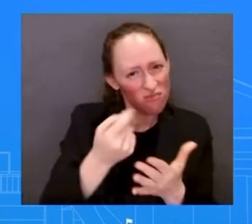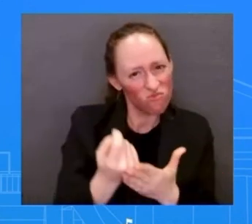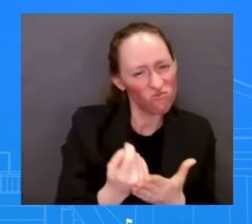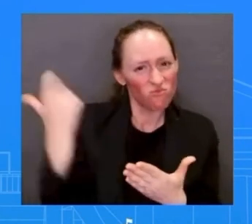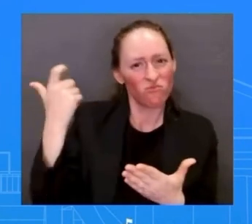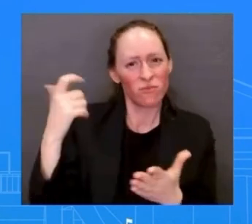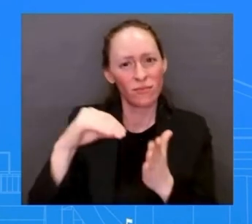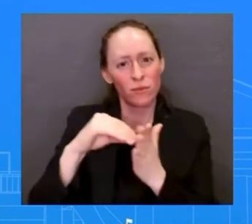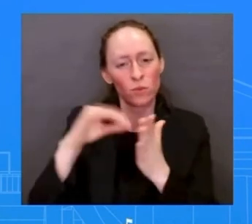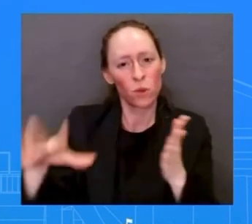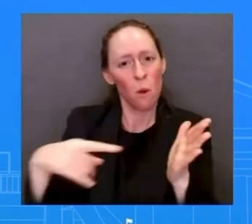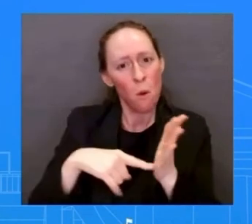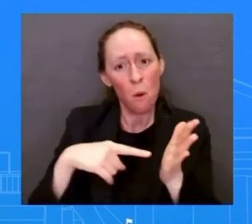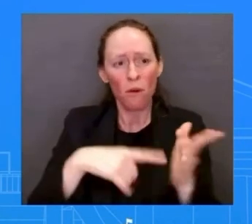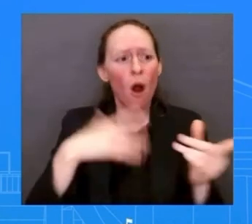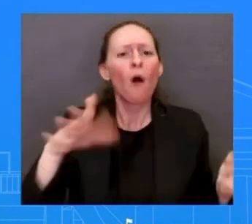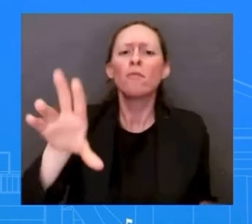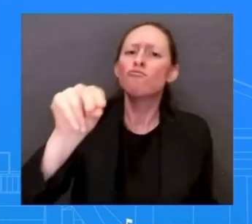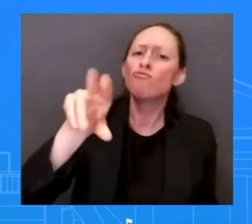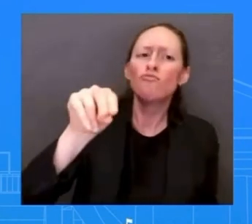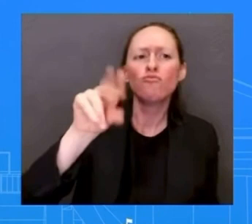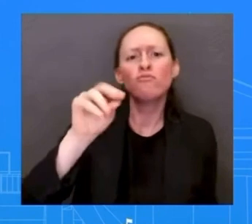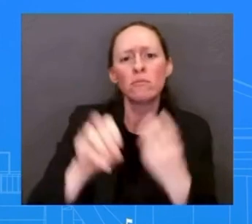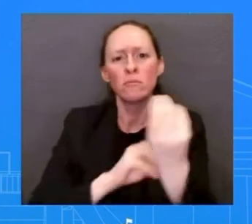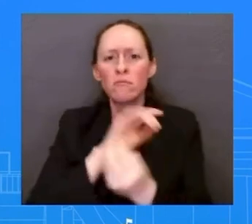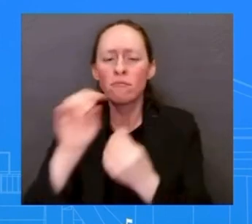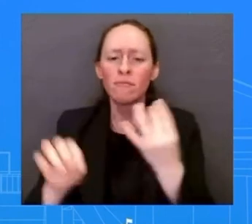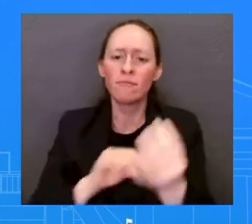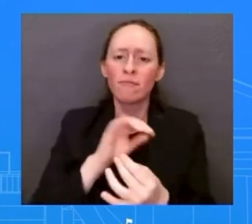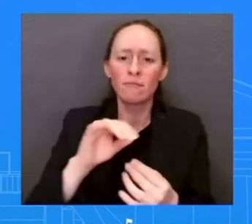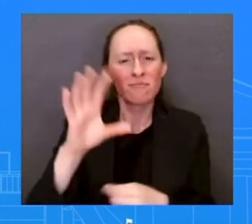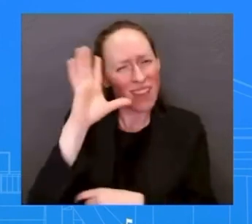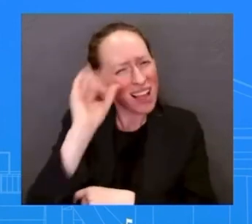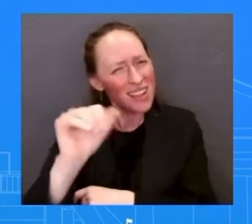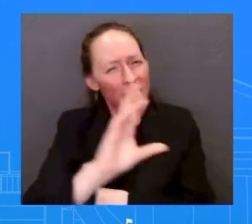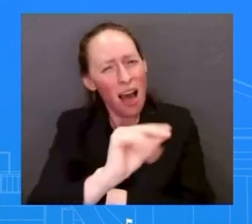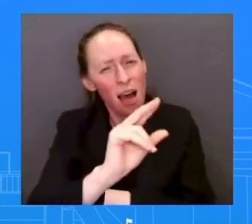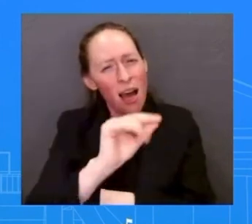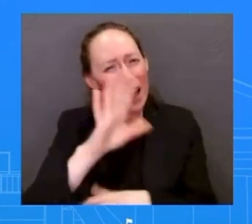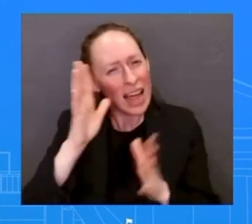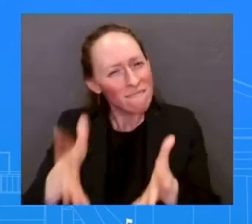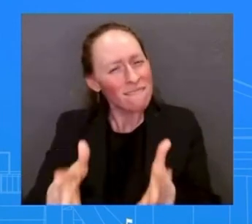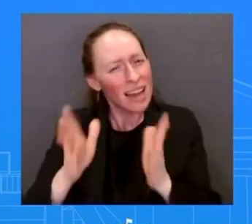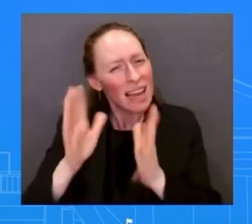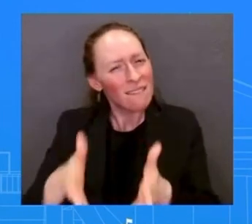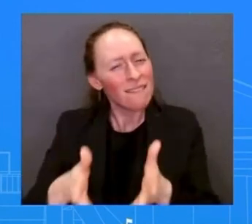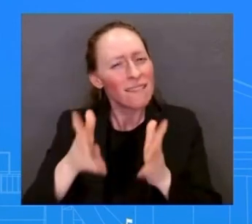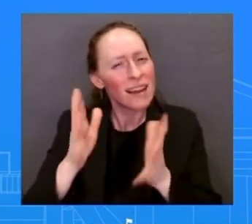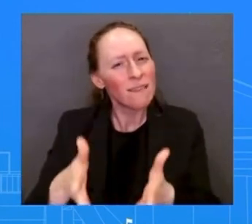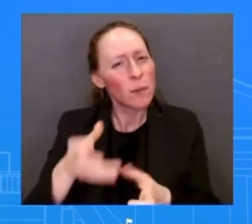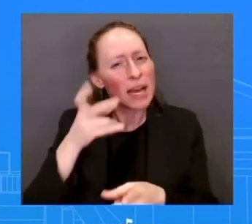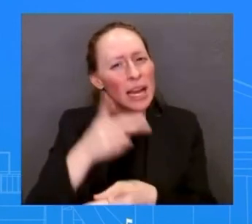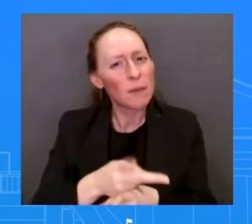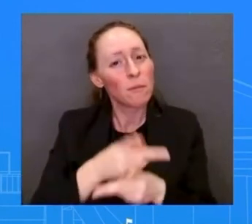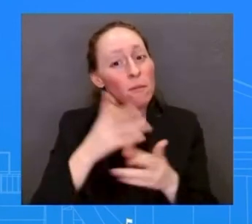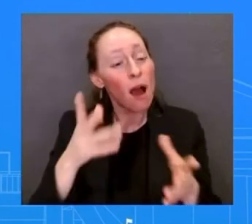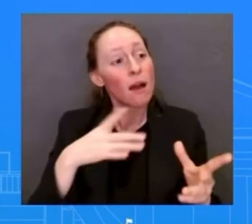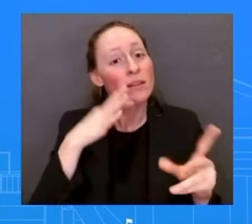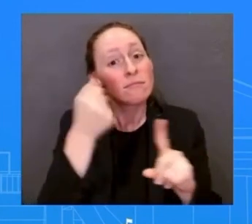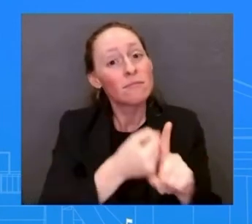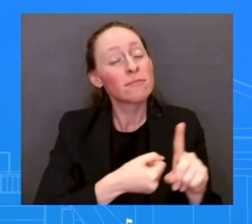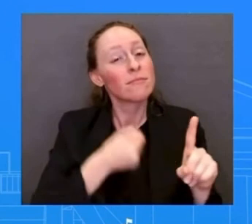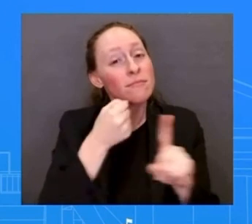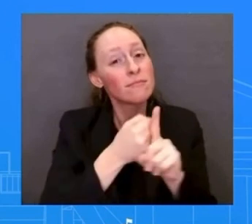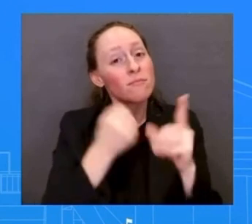that. And so what the president did was protect it. And that was something that he fought just a couple months ago. And he's been fighting for this since